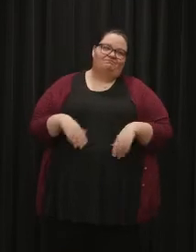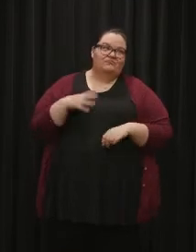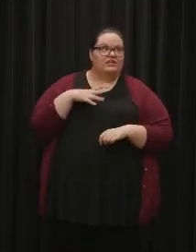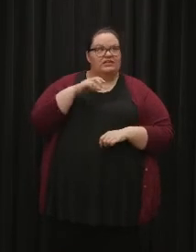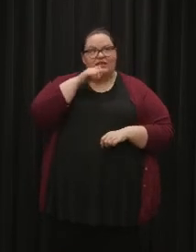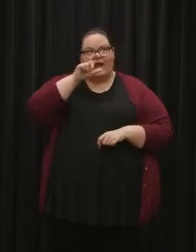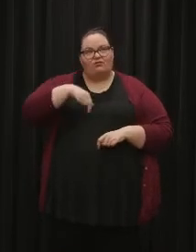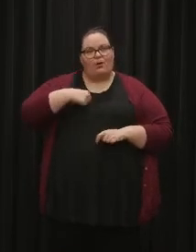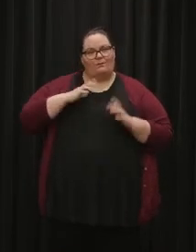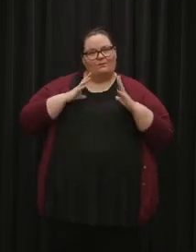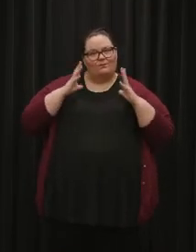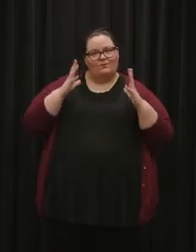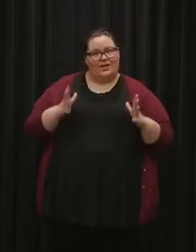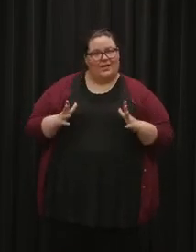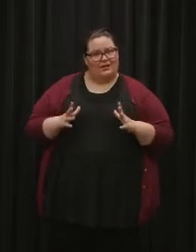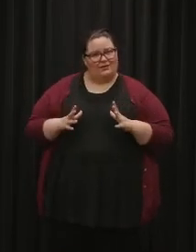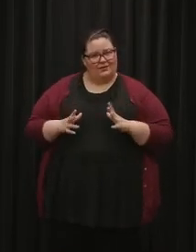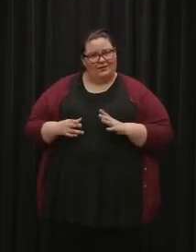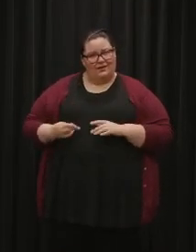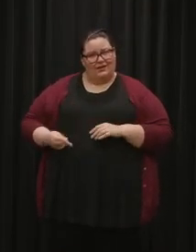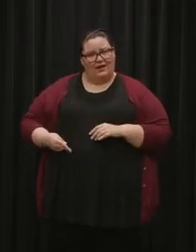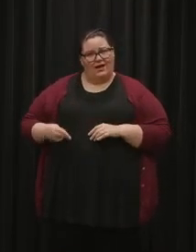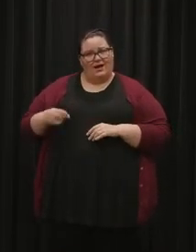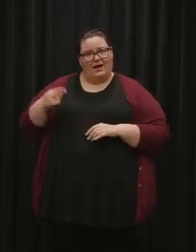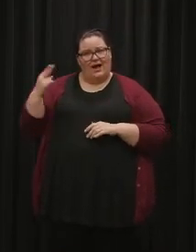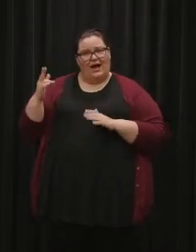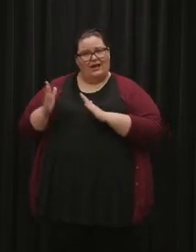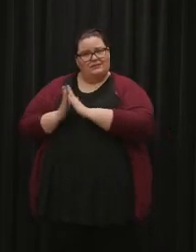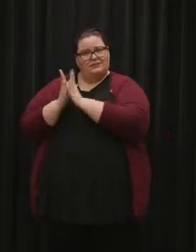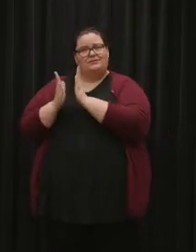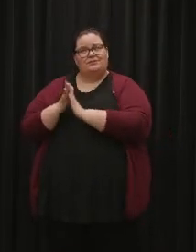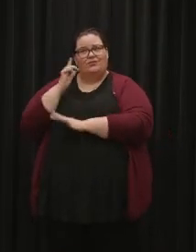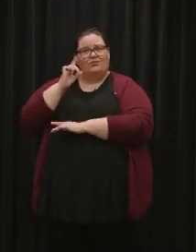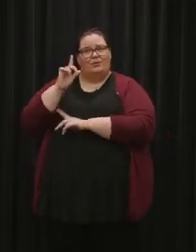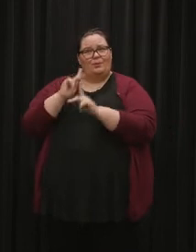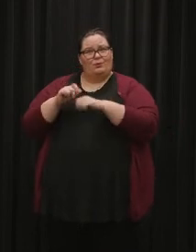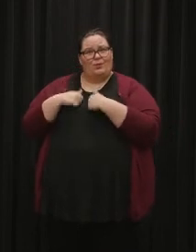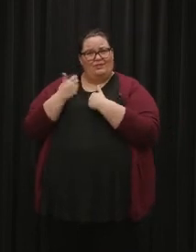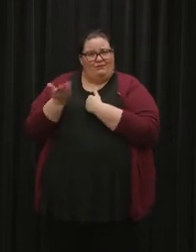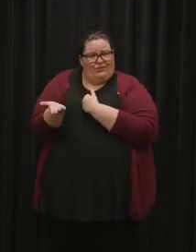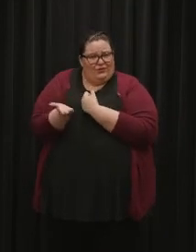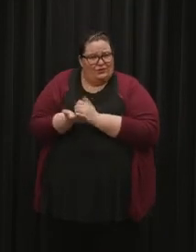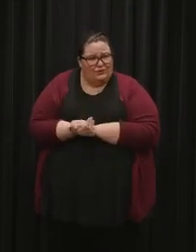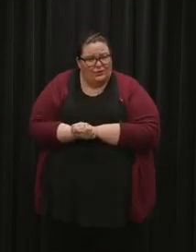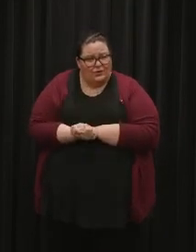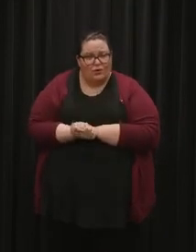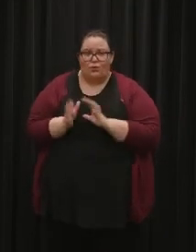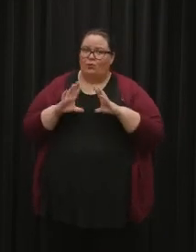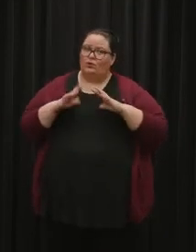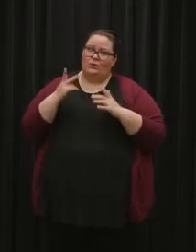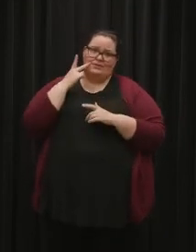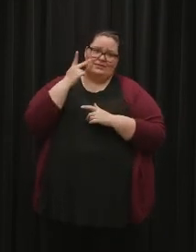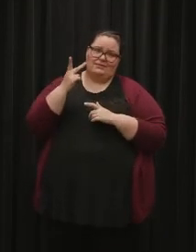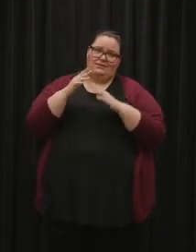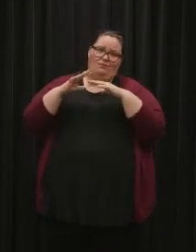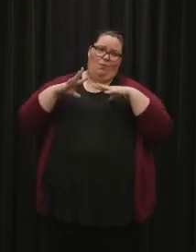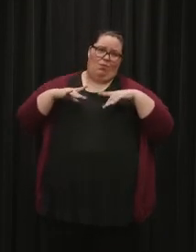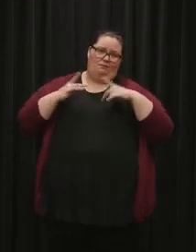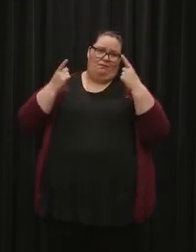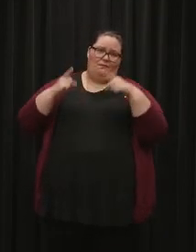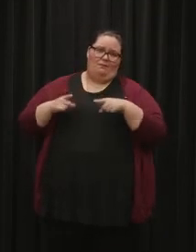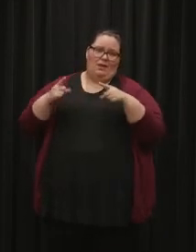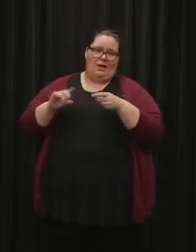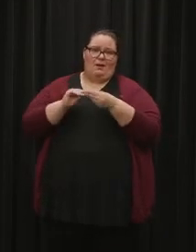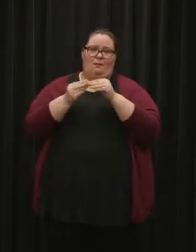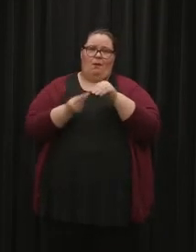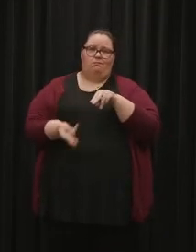made, the risk to the household members is there. And we just don't want to see that happening over the holidays, and we certainly don't want that to contribute to increased numbers